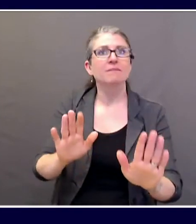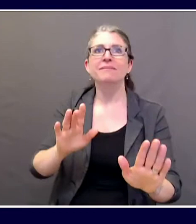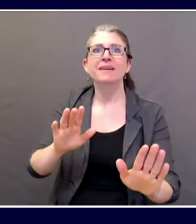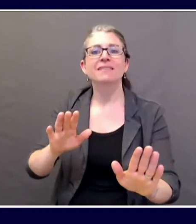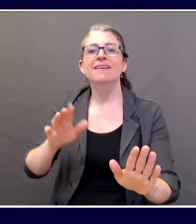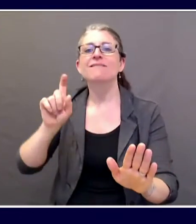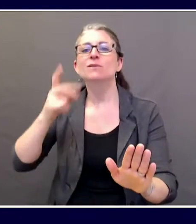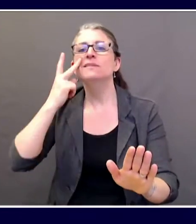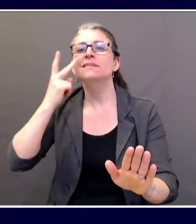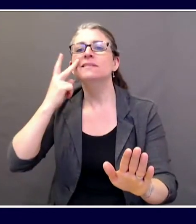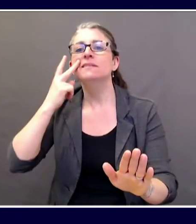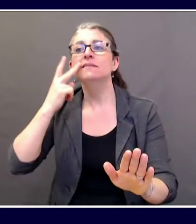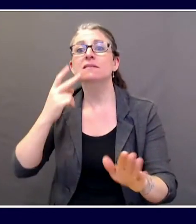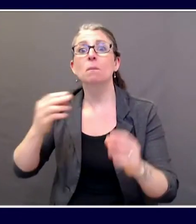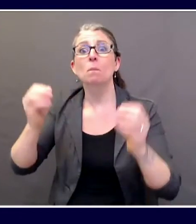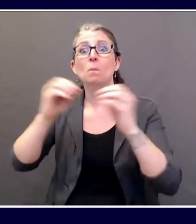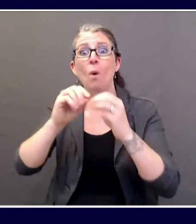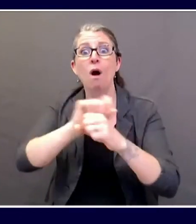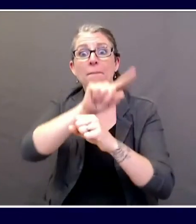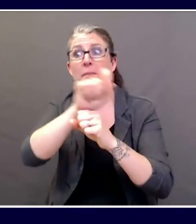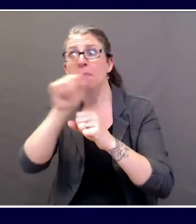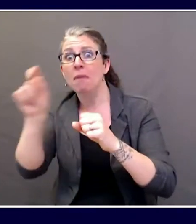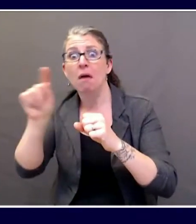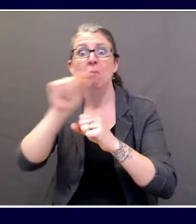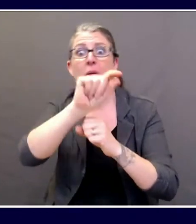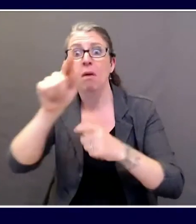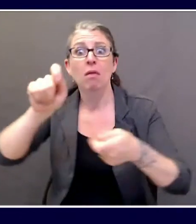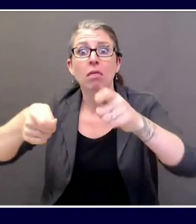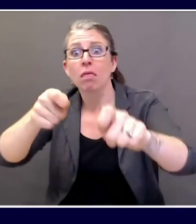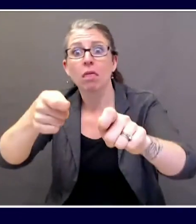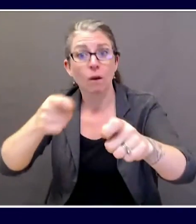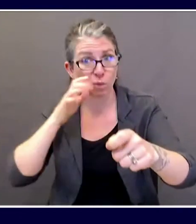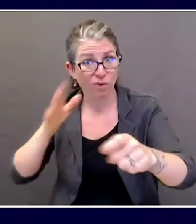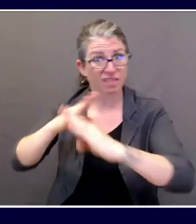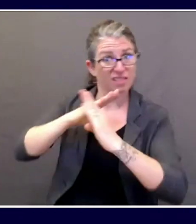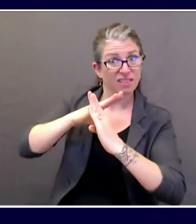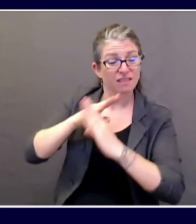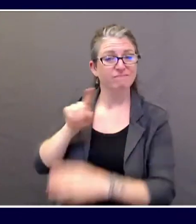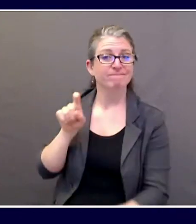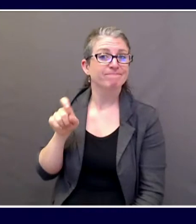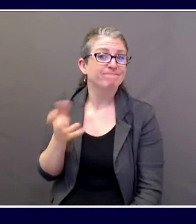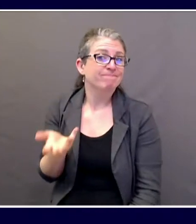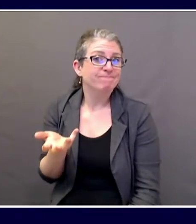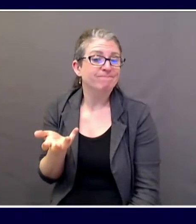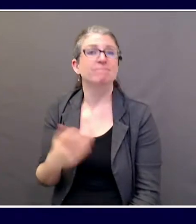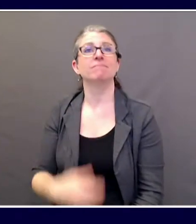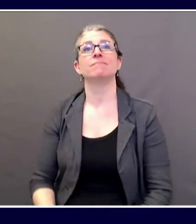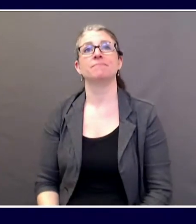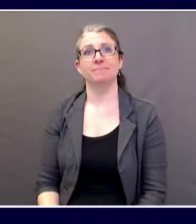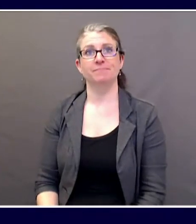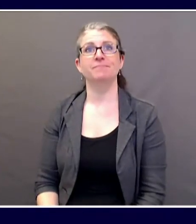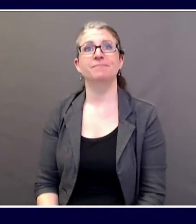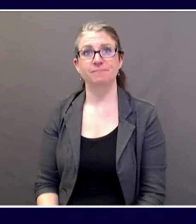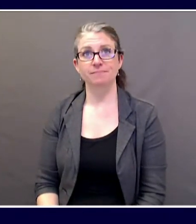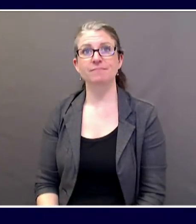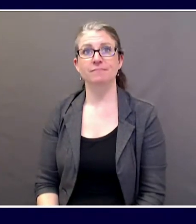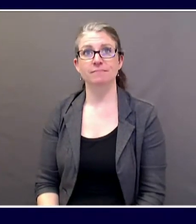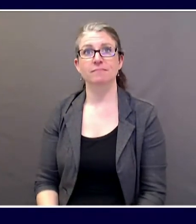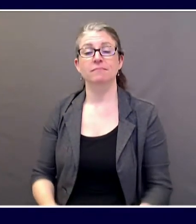is that the vaccines can protect you today. As we learn more, we'll have a better sense of exactly how long that